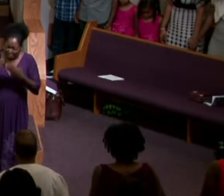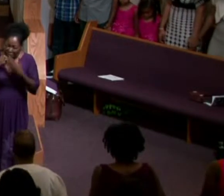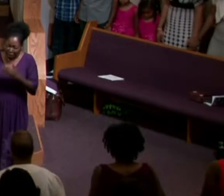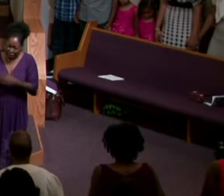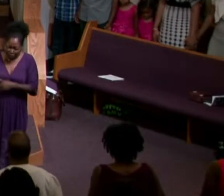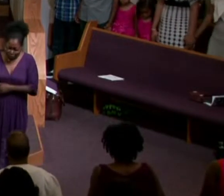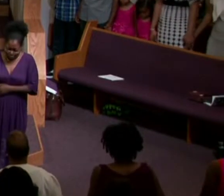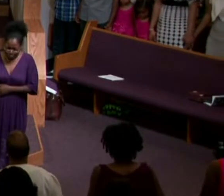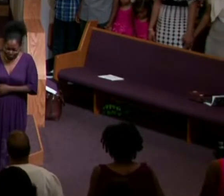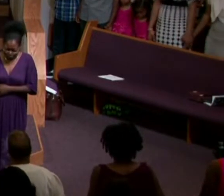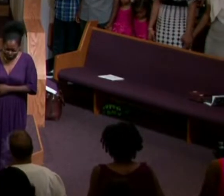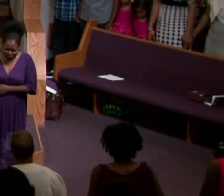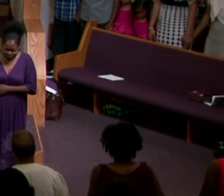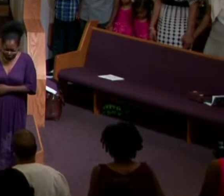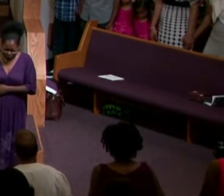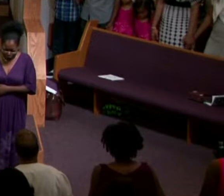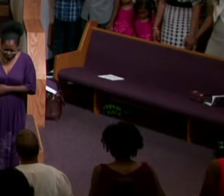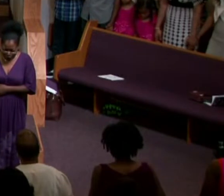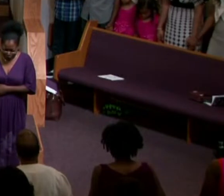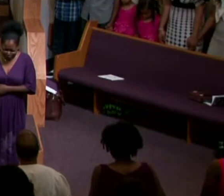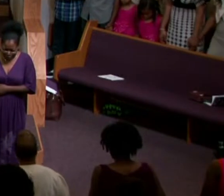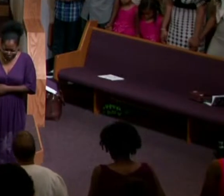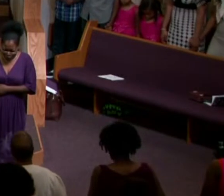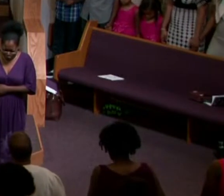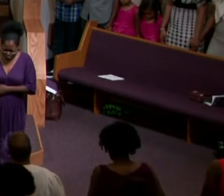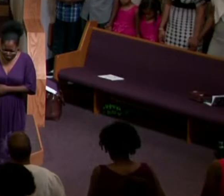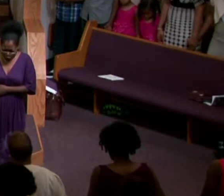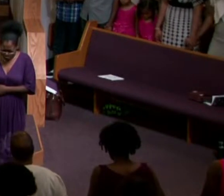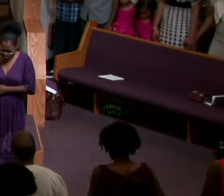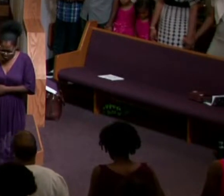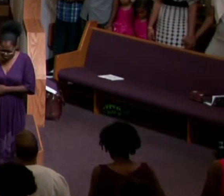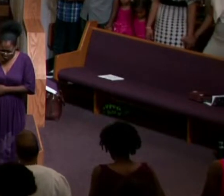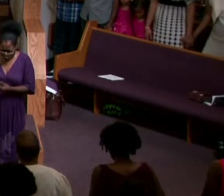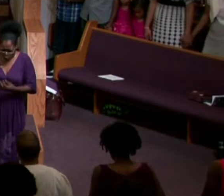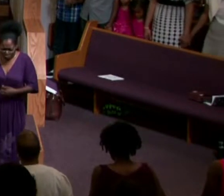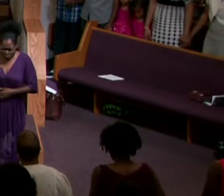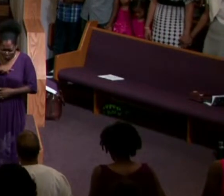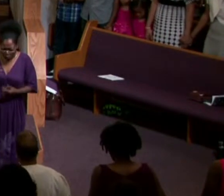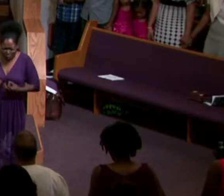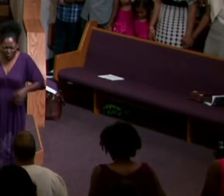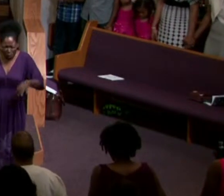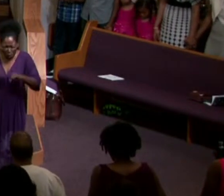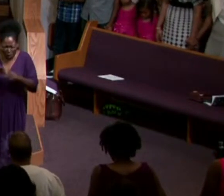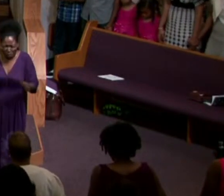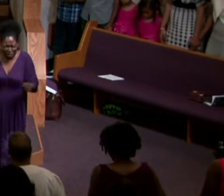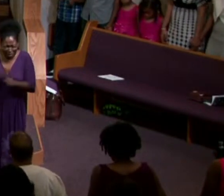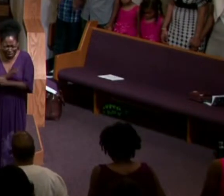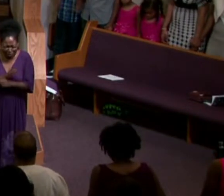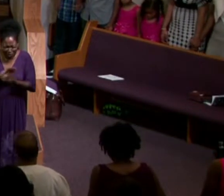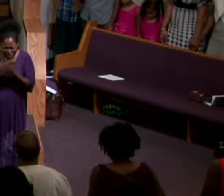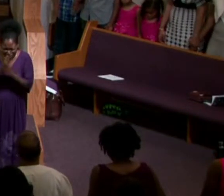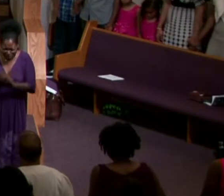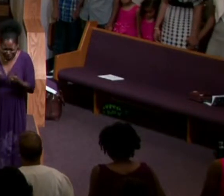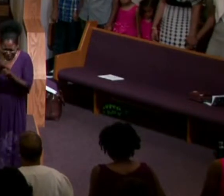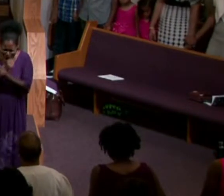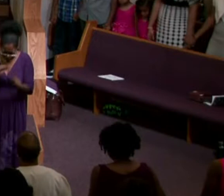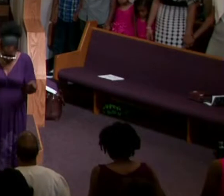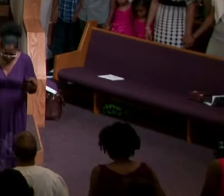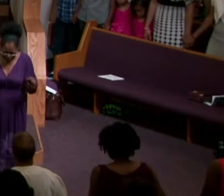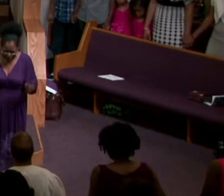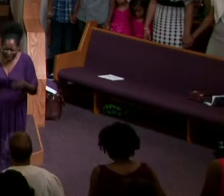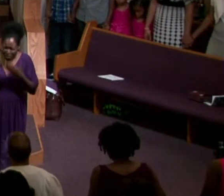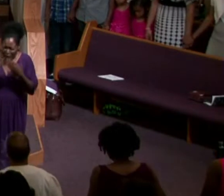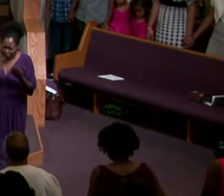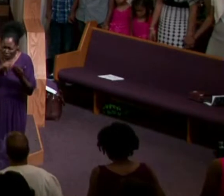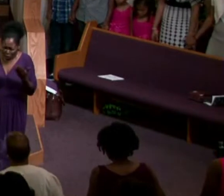you that you thought we were worthy enough to be saved. Thanking you, Lord, for yet one